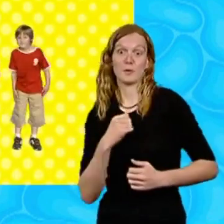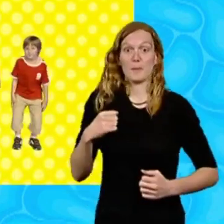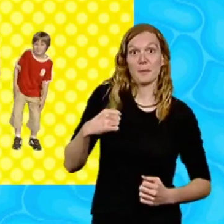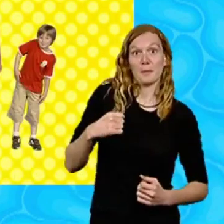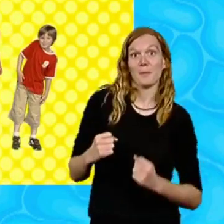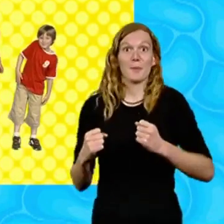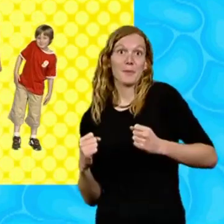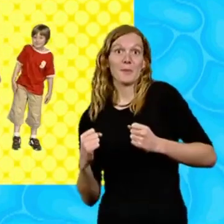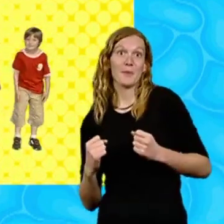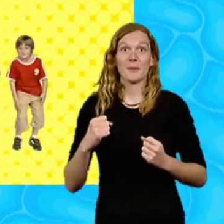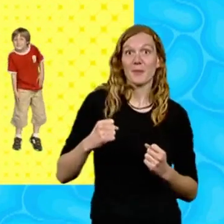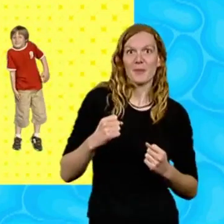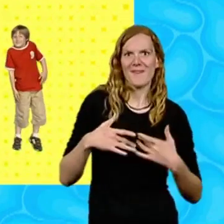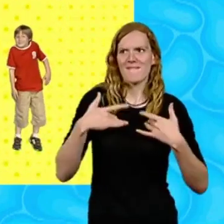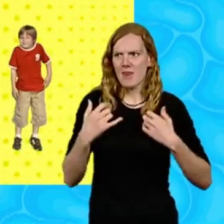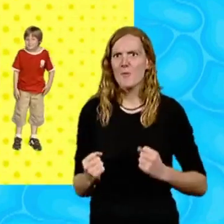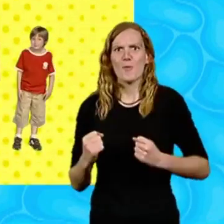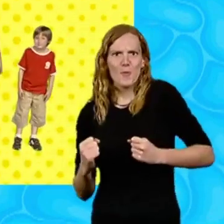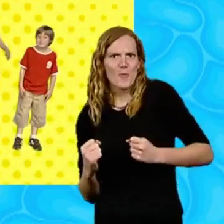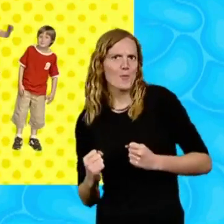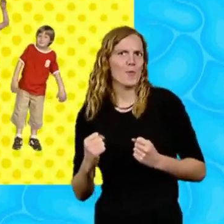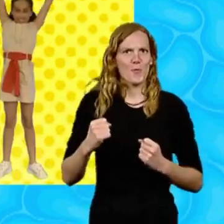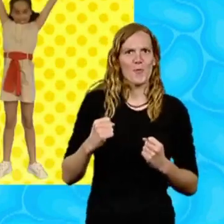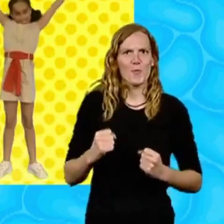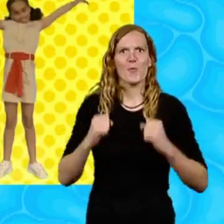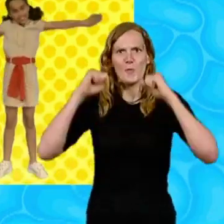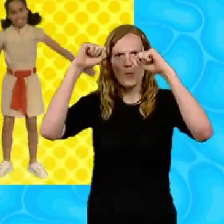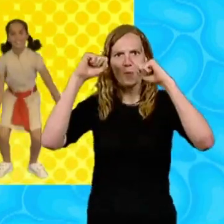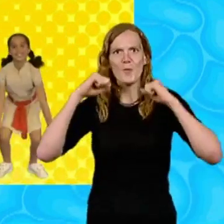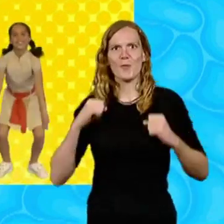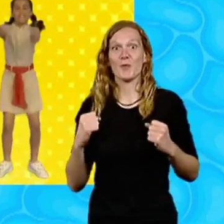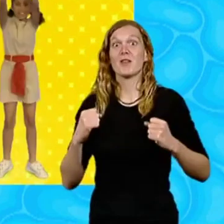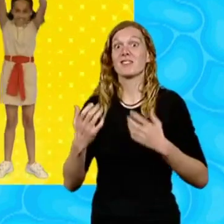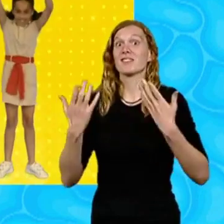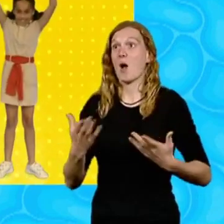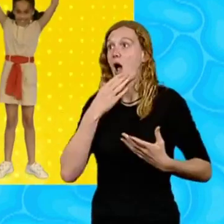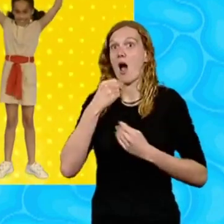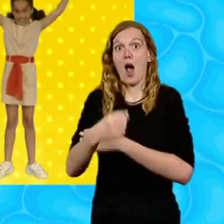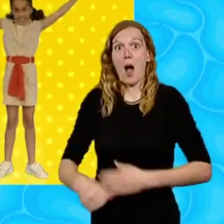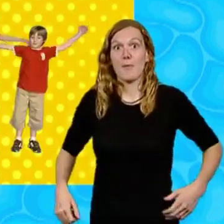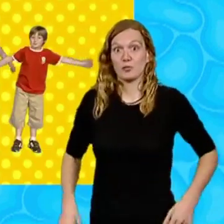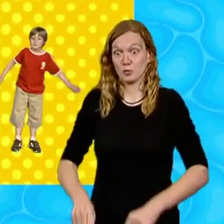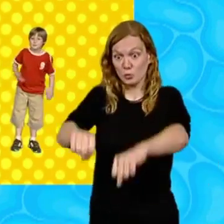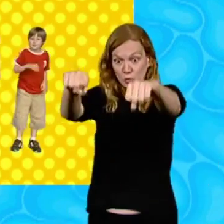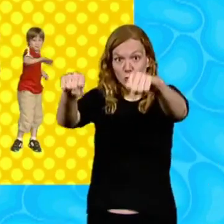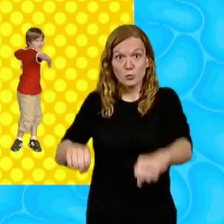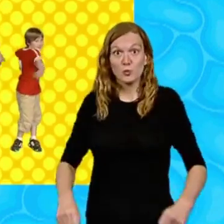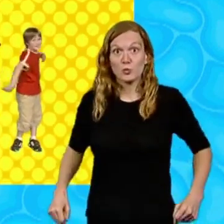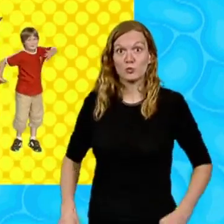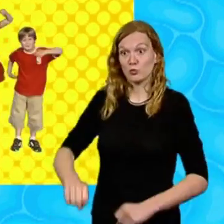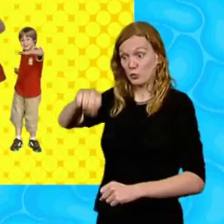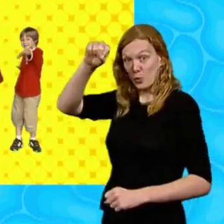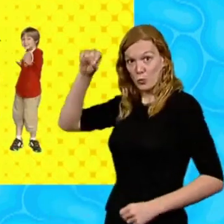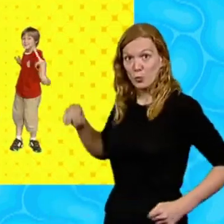bouncing around. Oh, I think it's moving. It's in my arms. Ooh, it's making them go